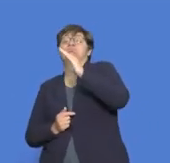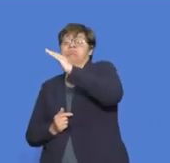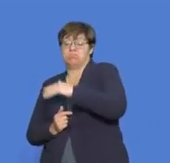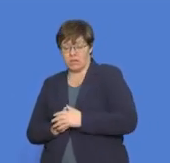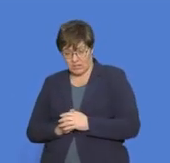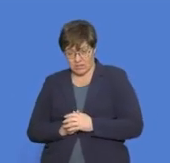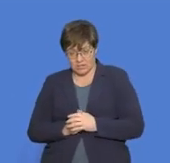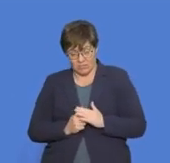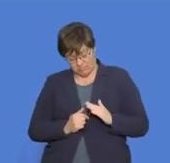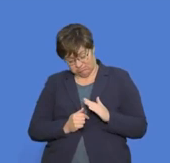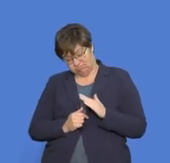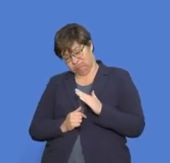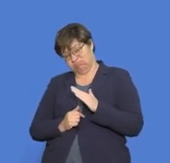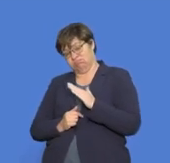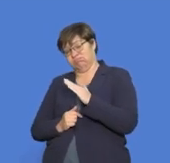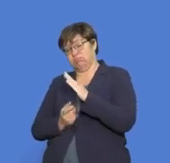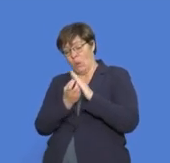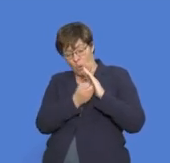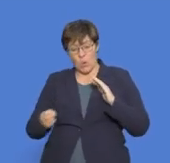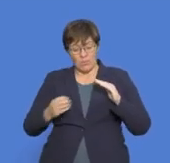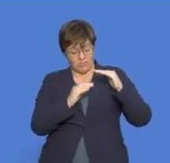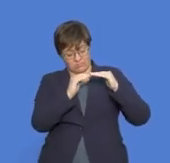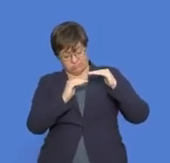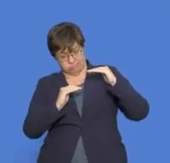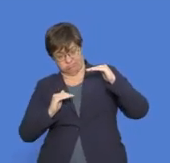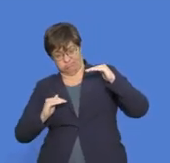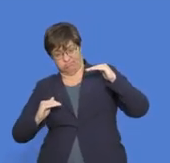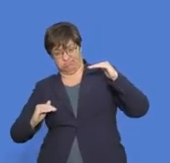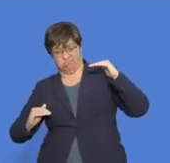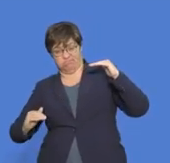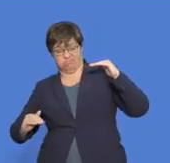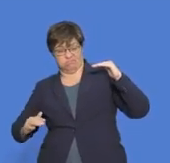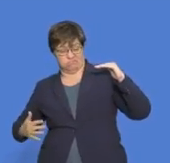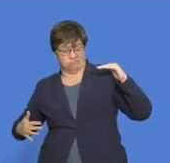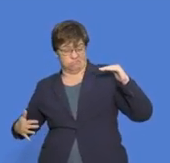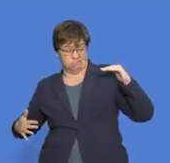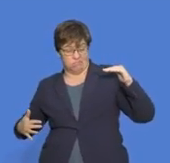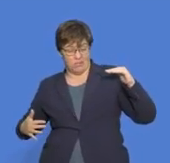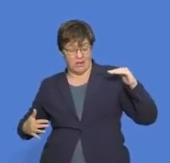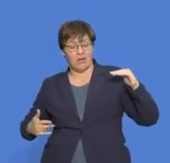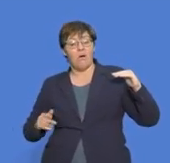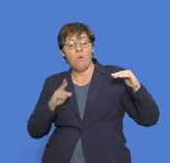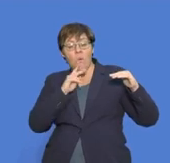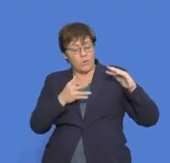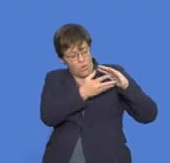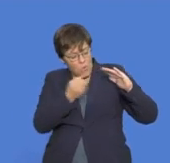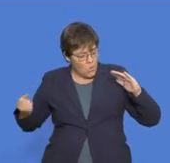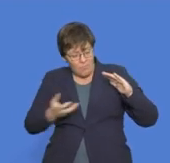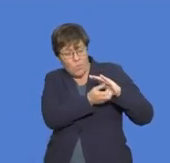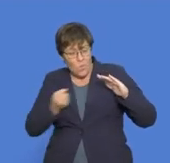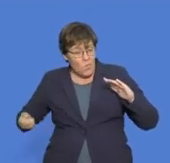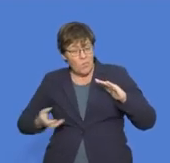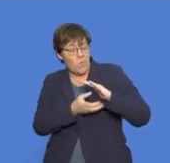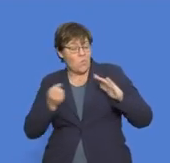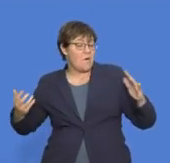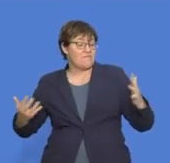and up. And the reason is the wind removes the water vapor from the